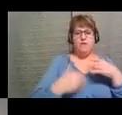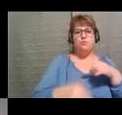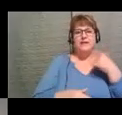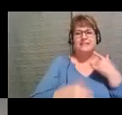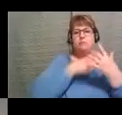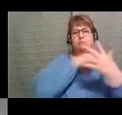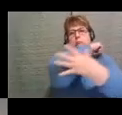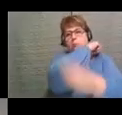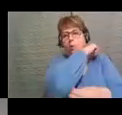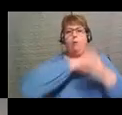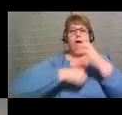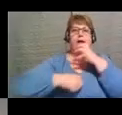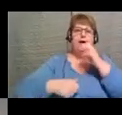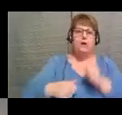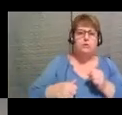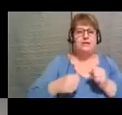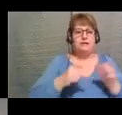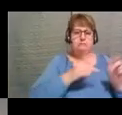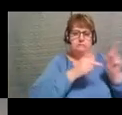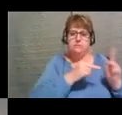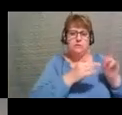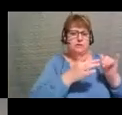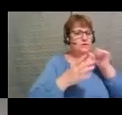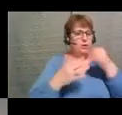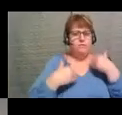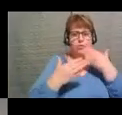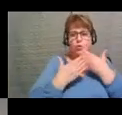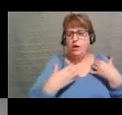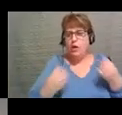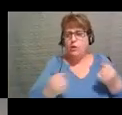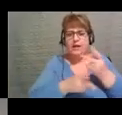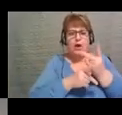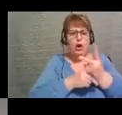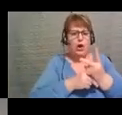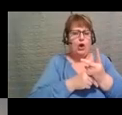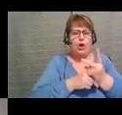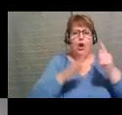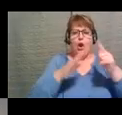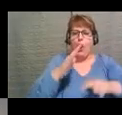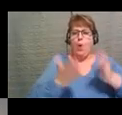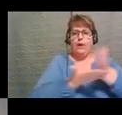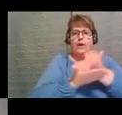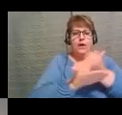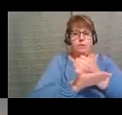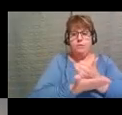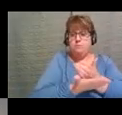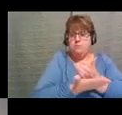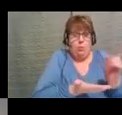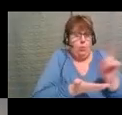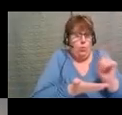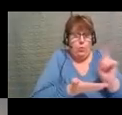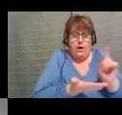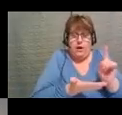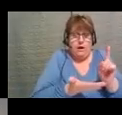the elderly, the marginalized, low income, wherever they may be in the